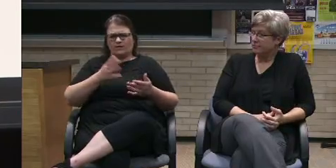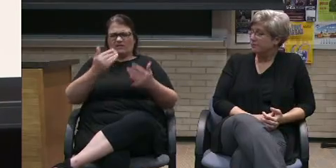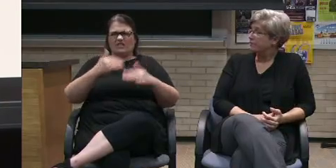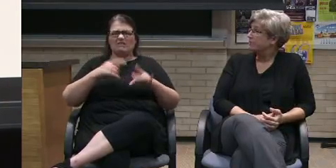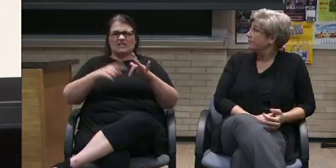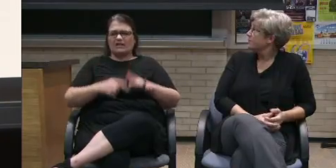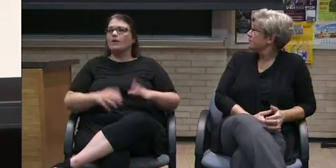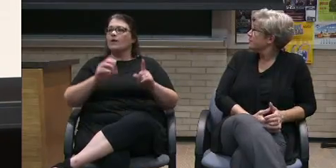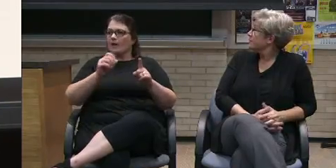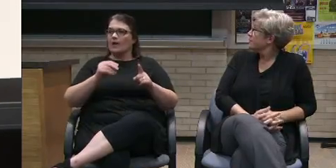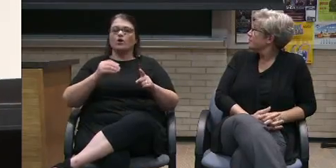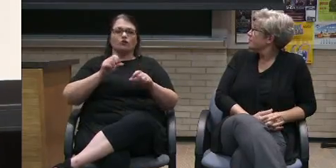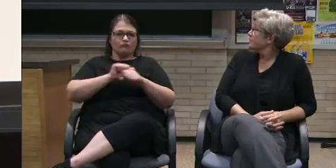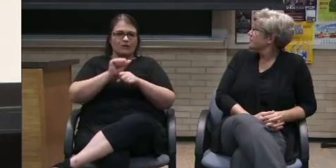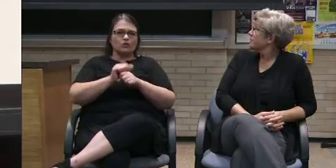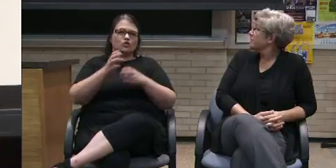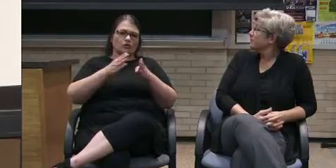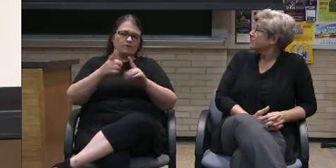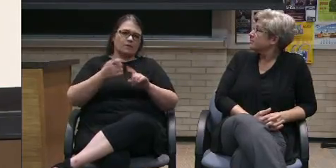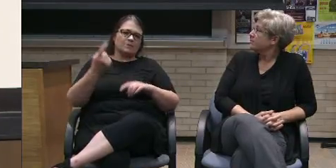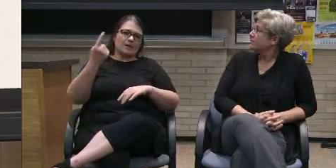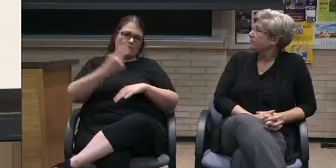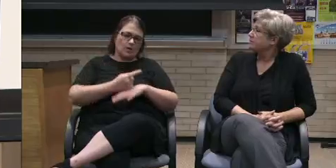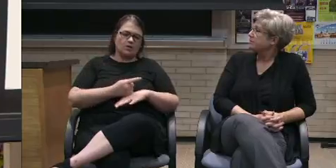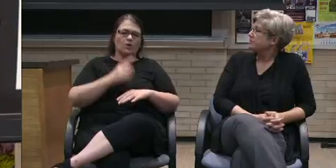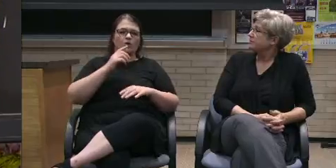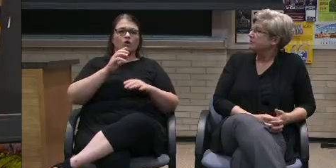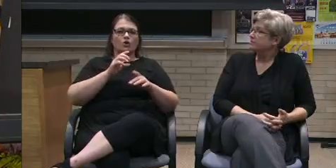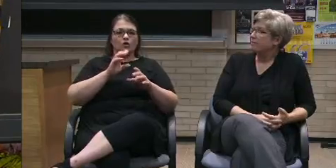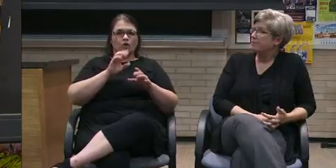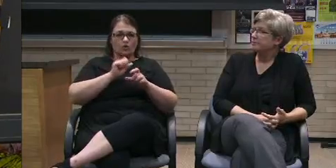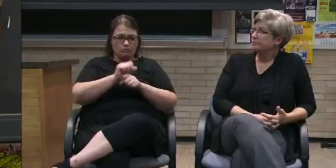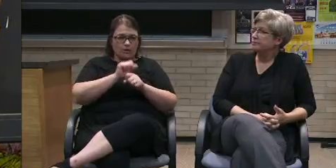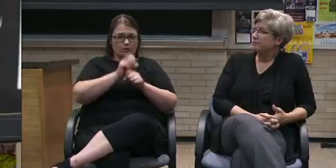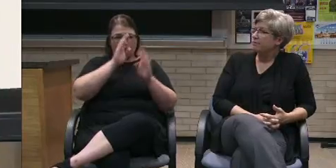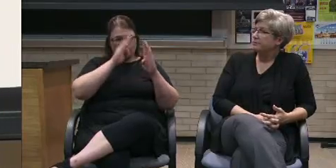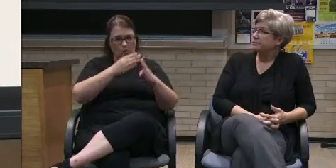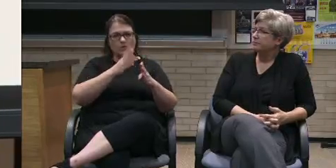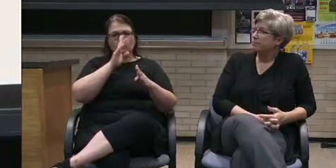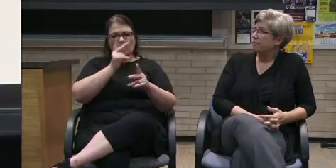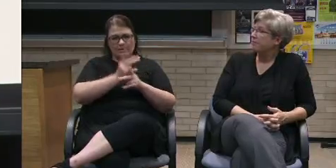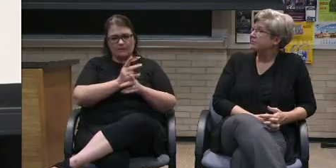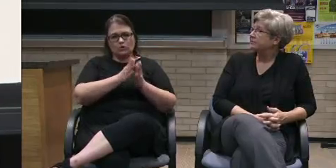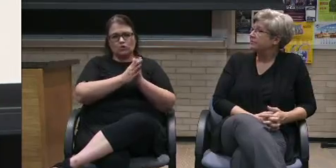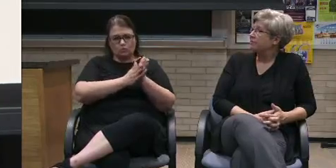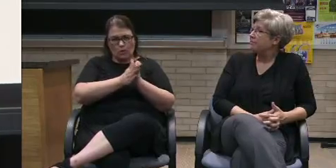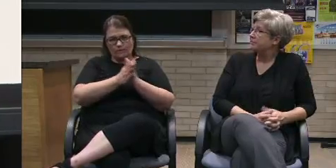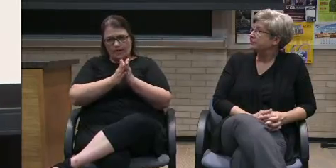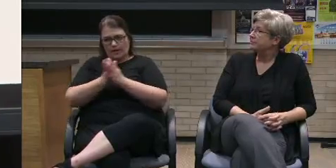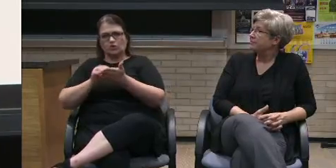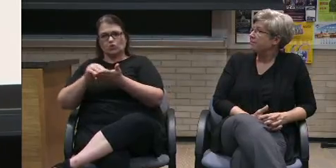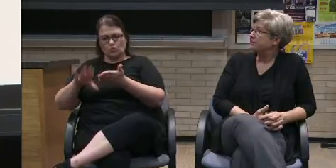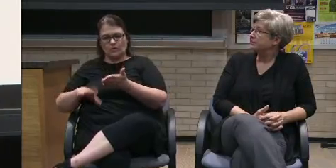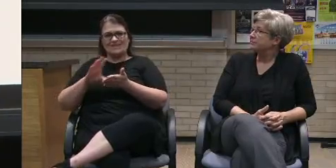Career services from day one, because a career goal will keep students focused and persisting. And then, of course, at the end, help them with